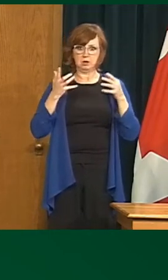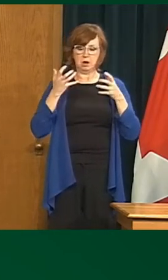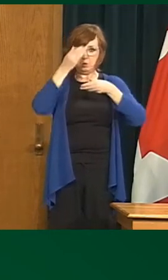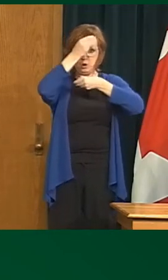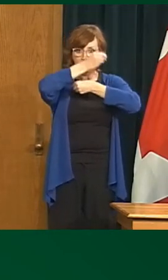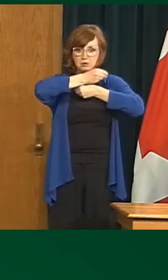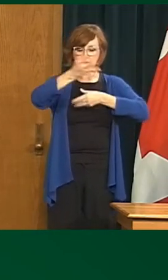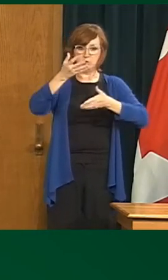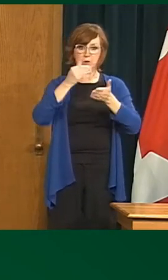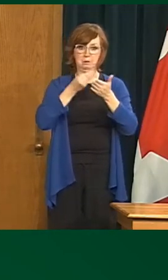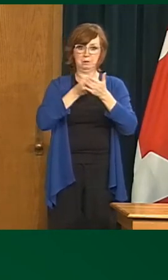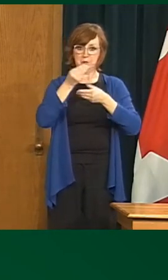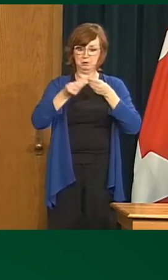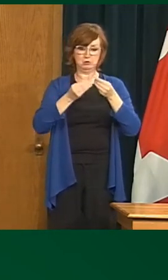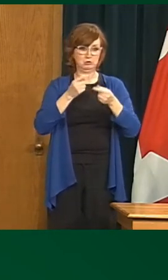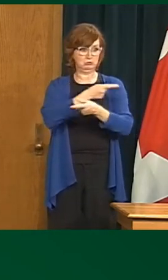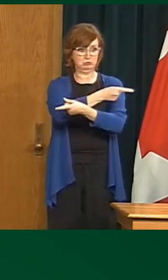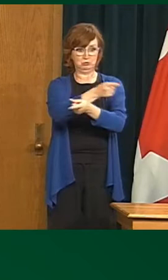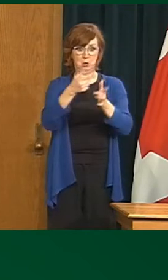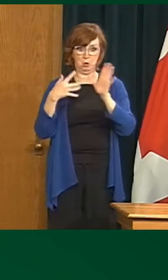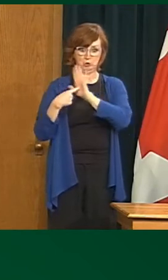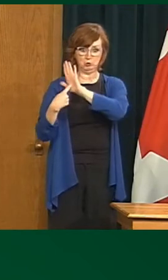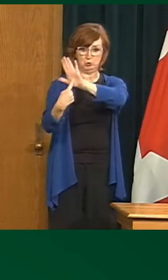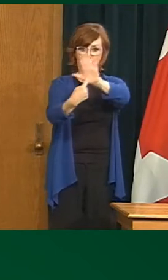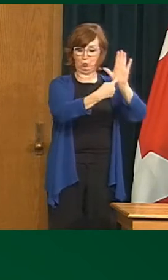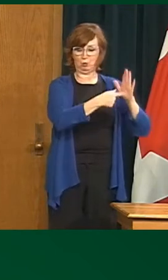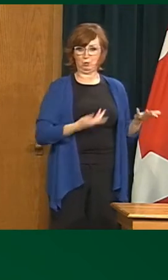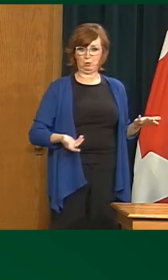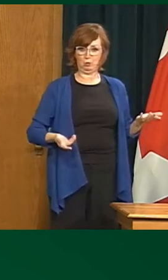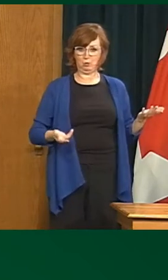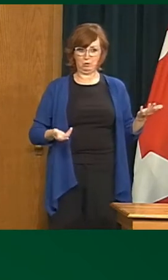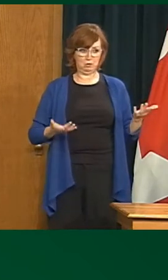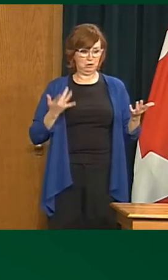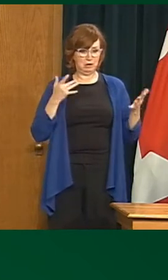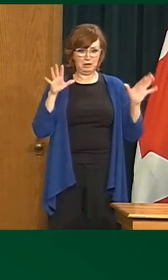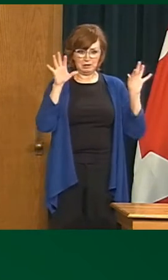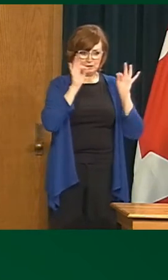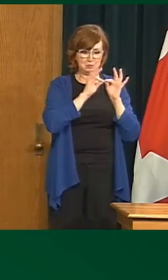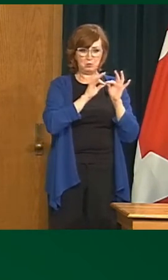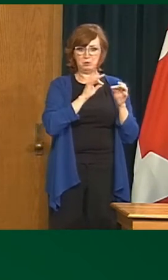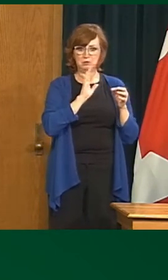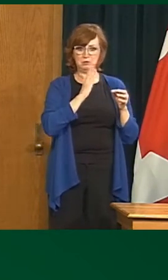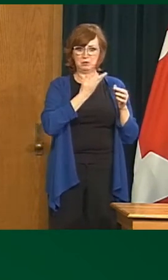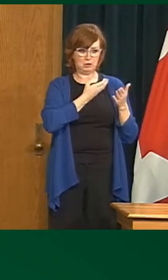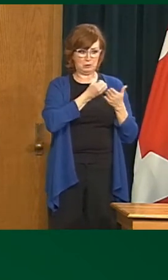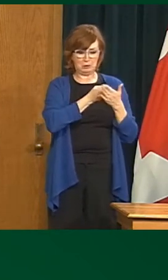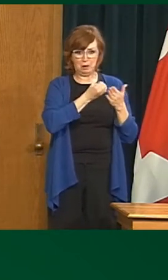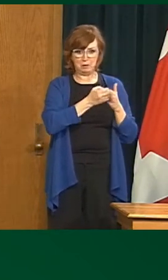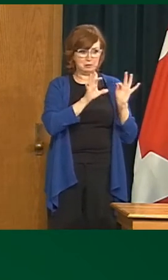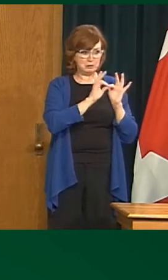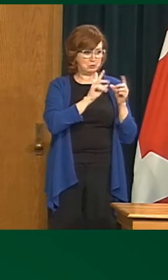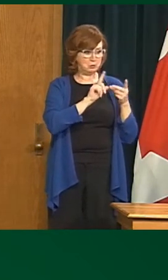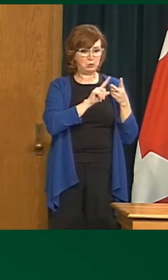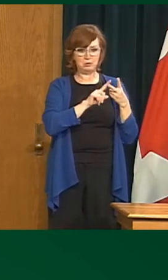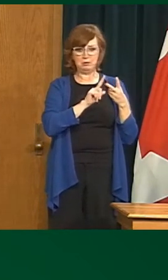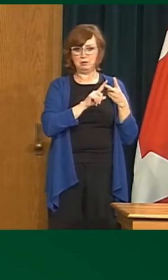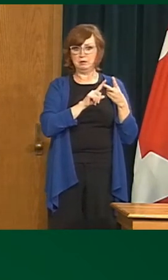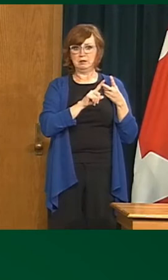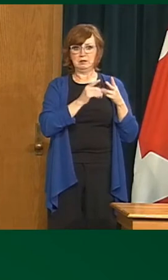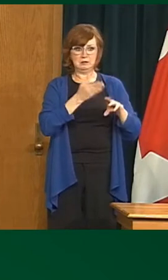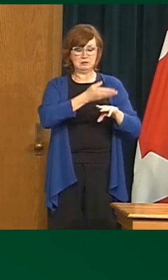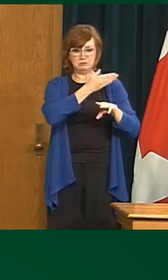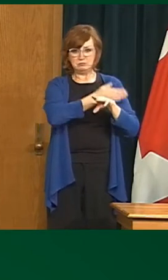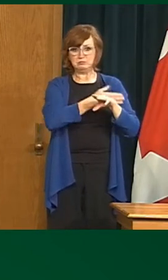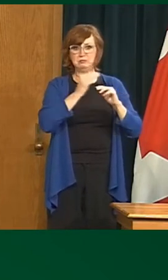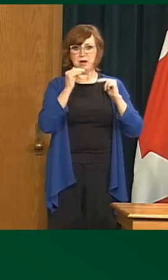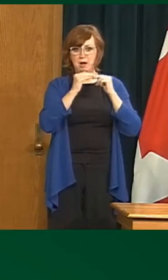it invests in. It invests not only in rebuilding our economy through infrastructure in the budget and additional infrastructure commitments since